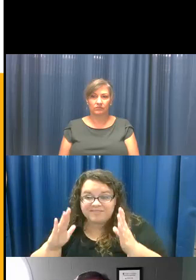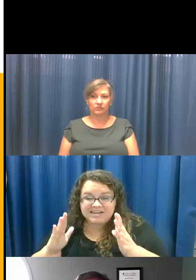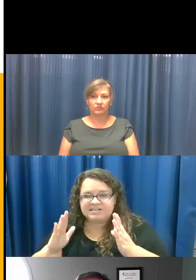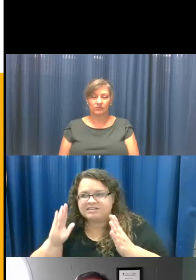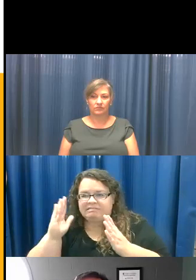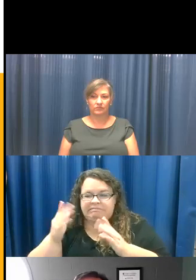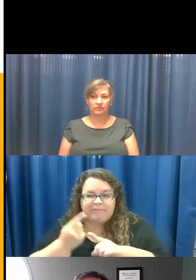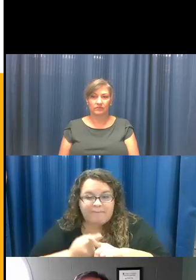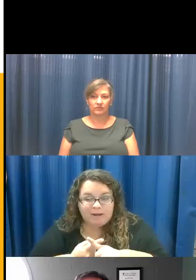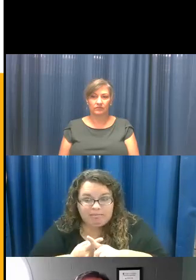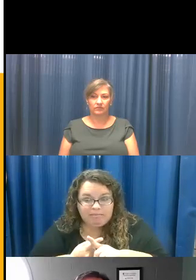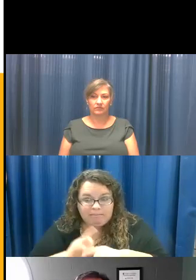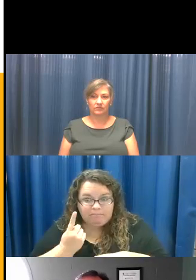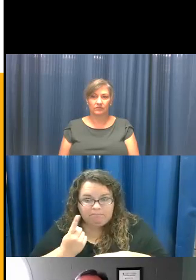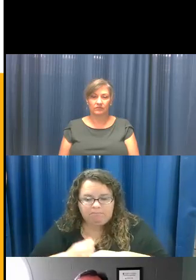and